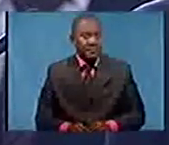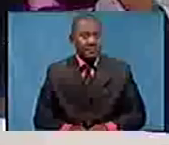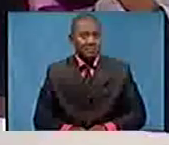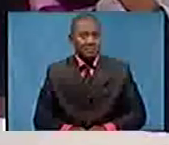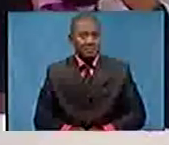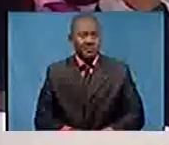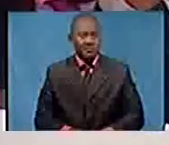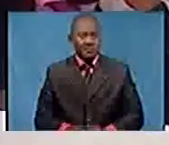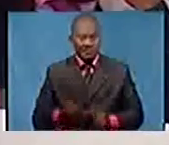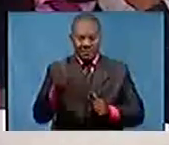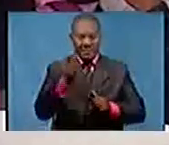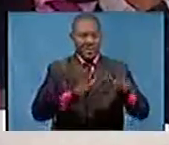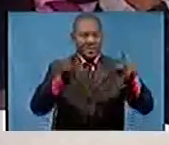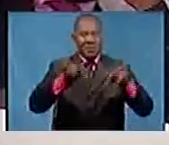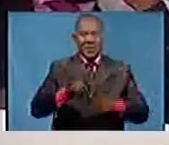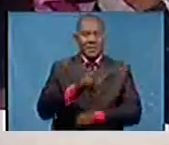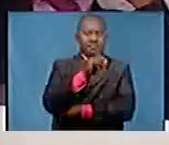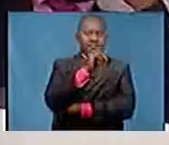and everybody should keep quiet.